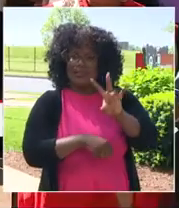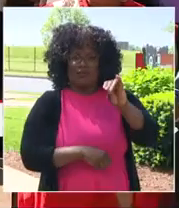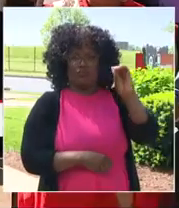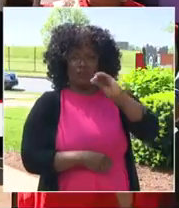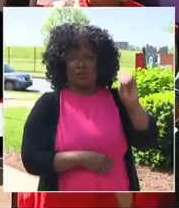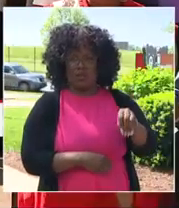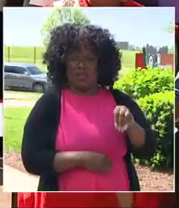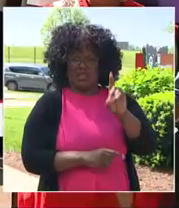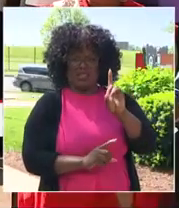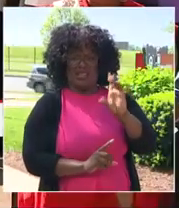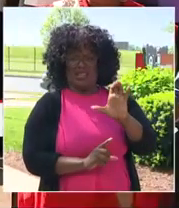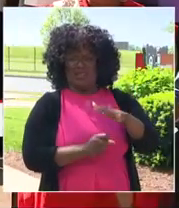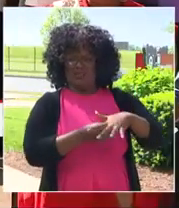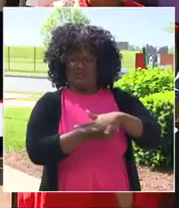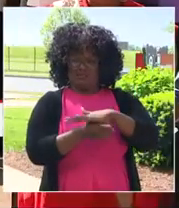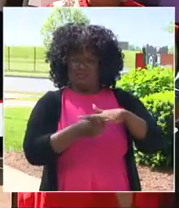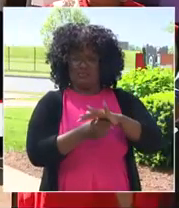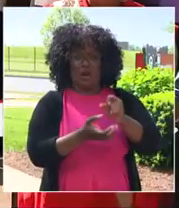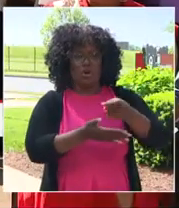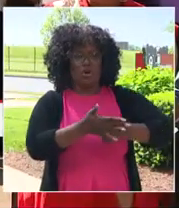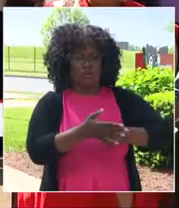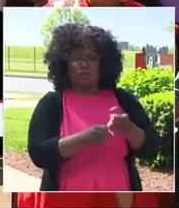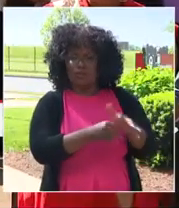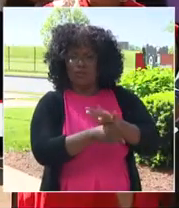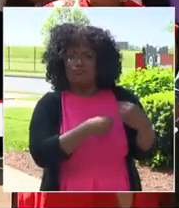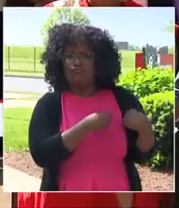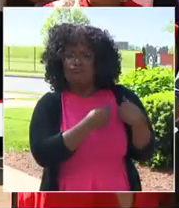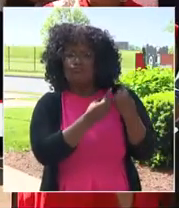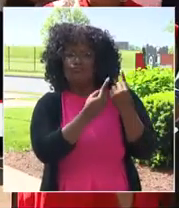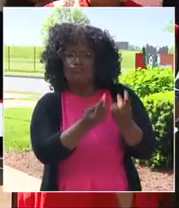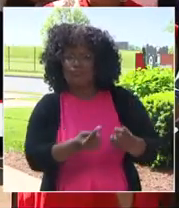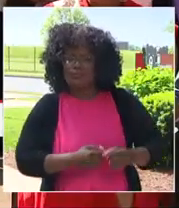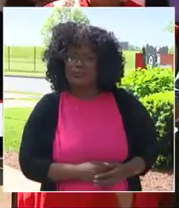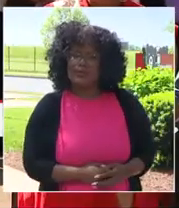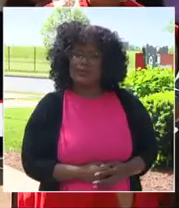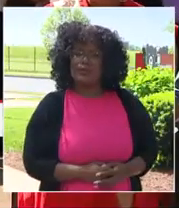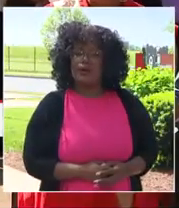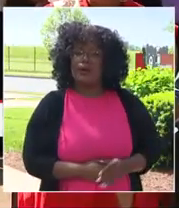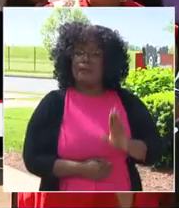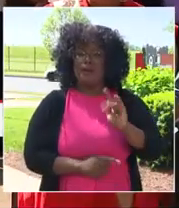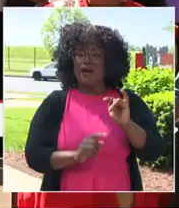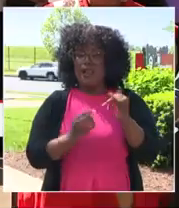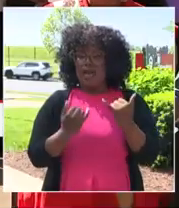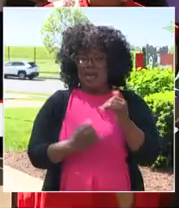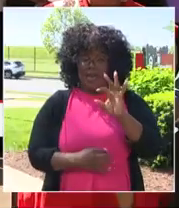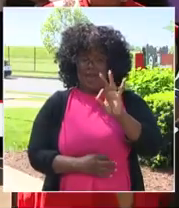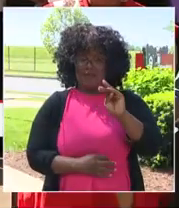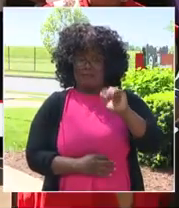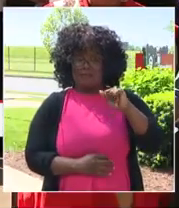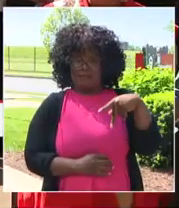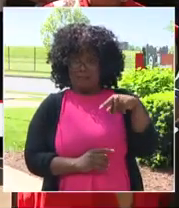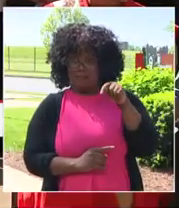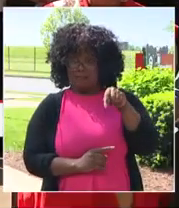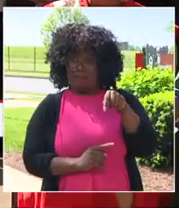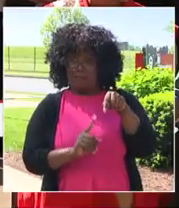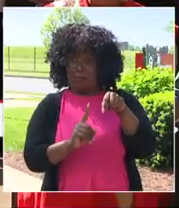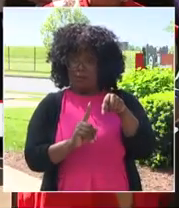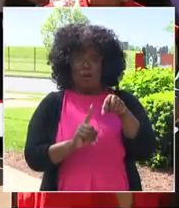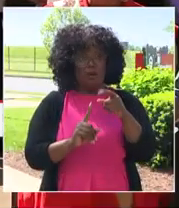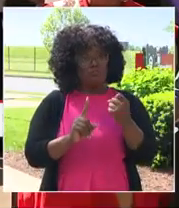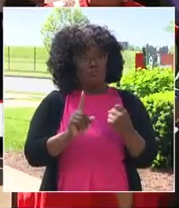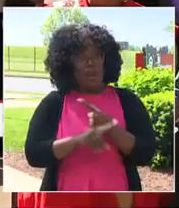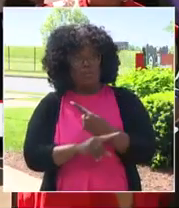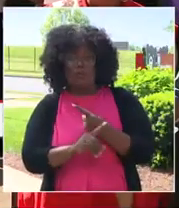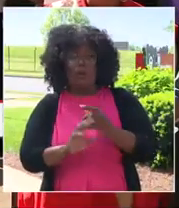district's Medicaid cost. Our FMAP percentages were not randomly chosen. It